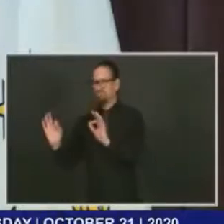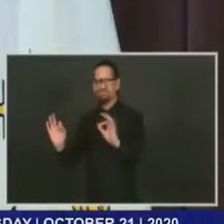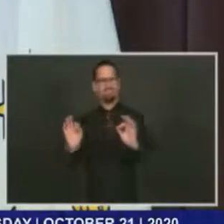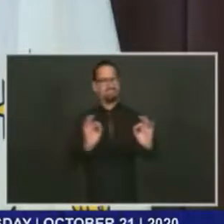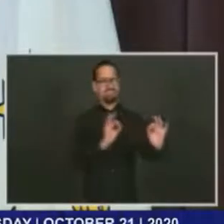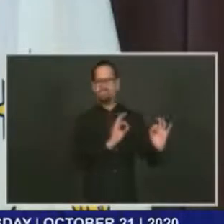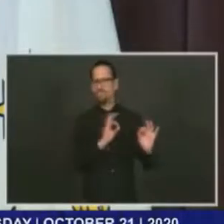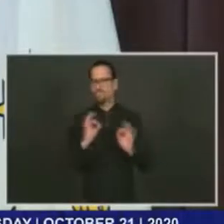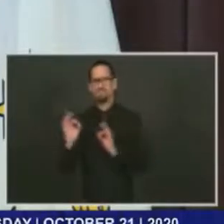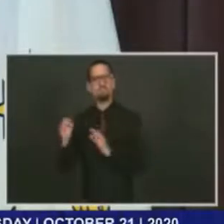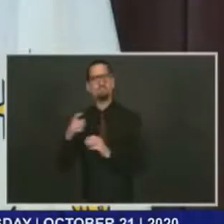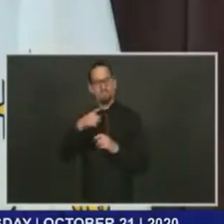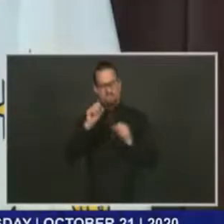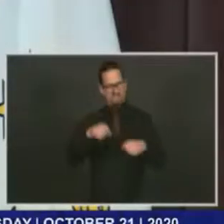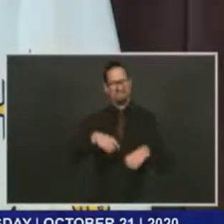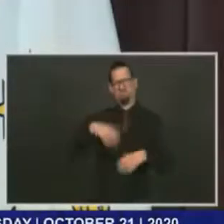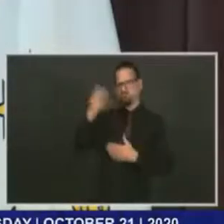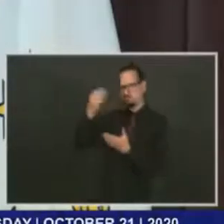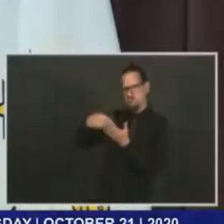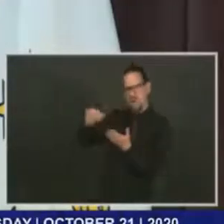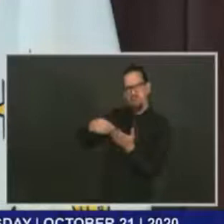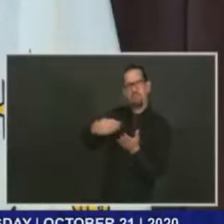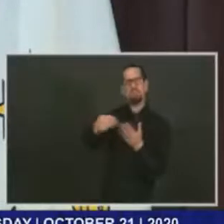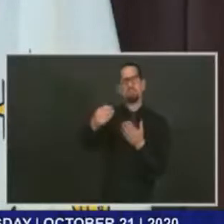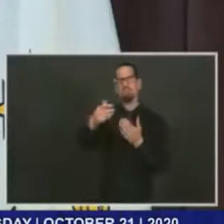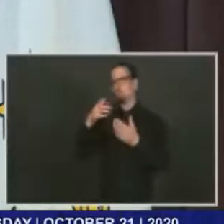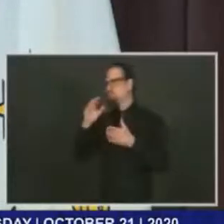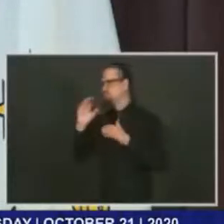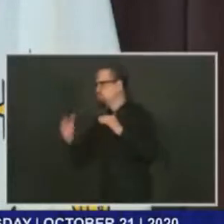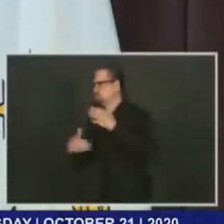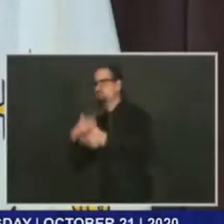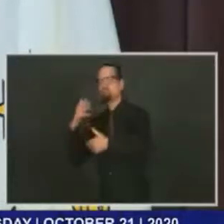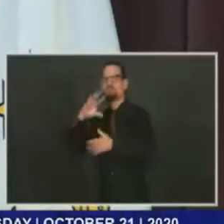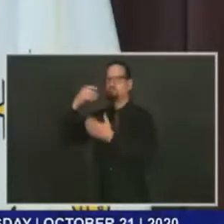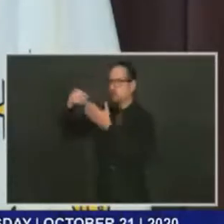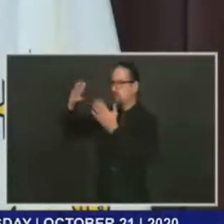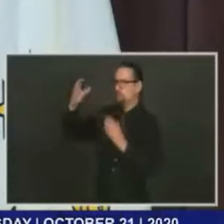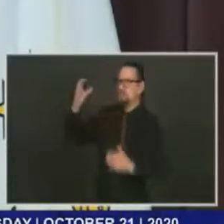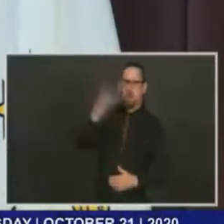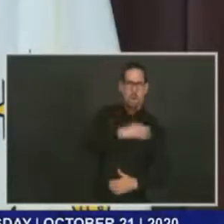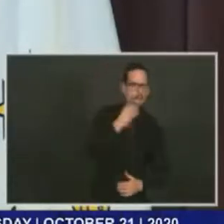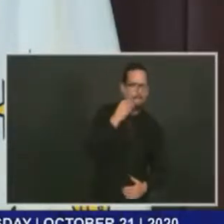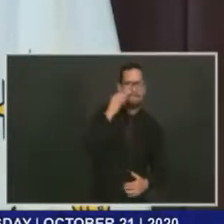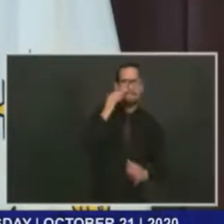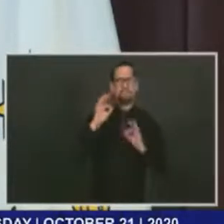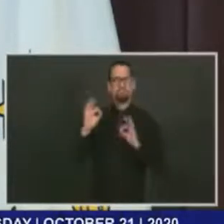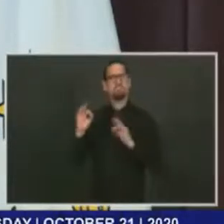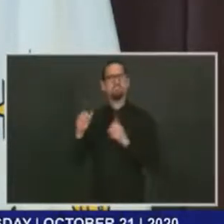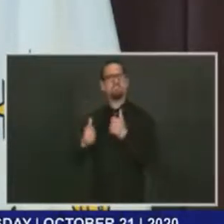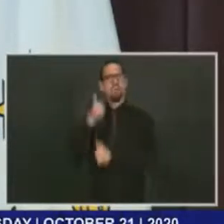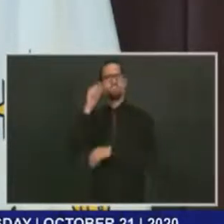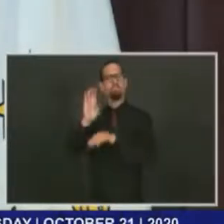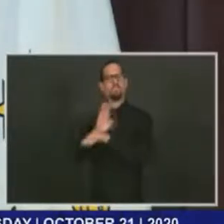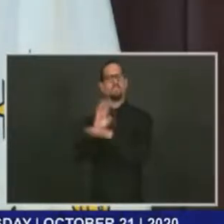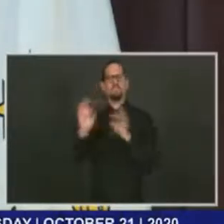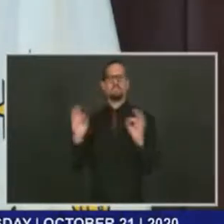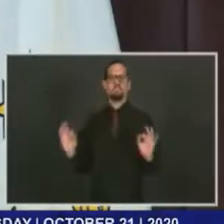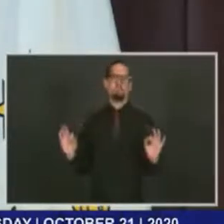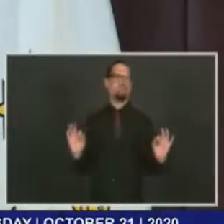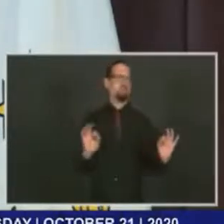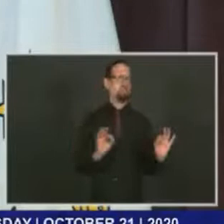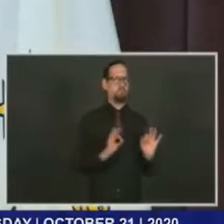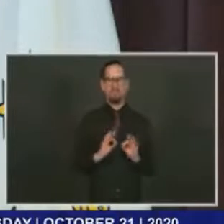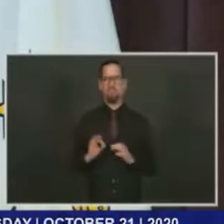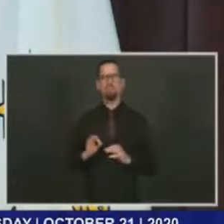back. But we still have some room for improvement with a small group of businesses. For example, if you're not wearing a mask and you